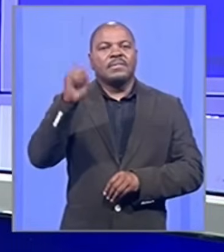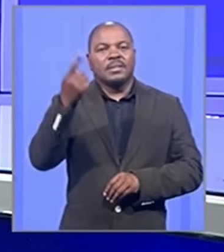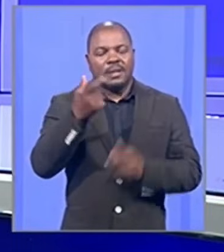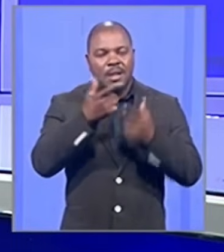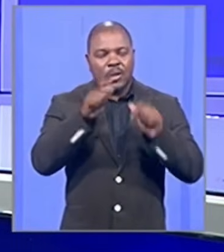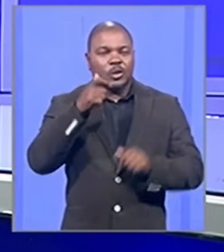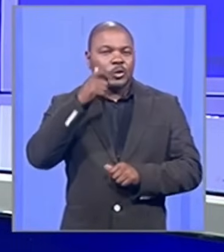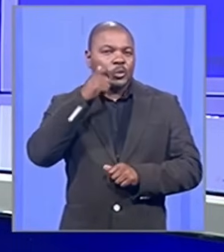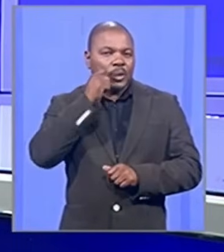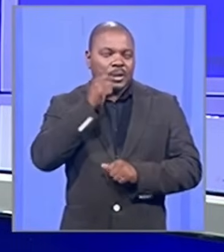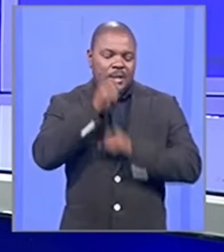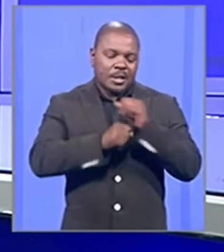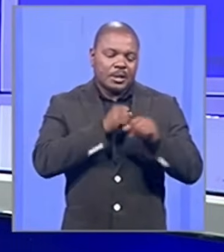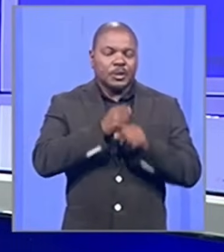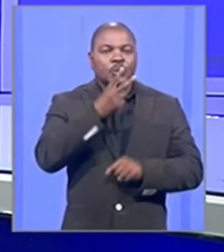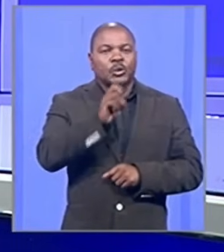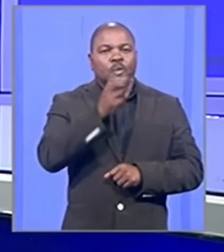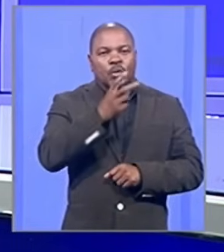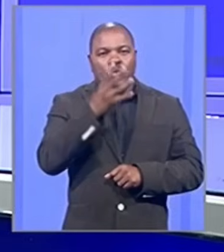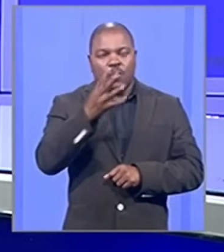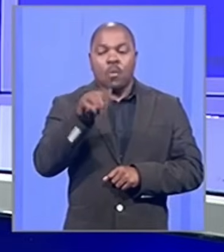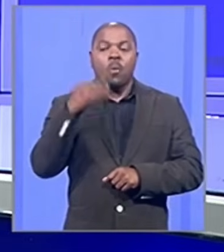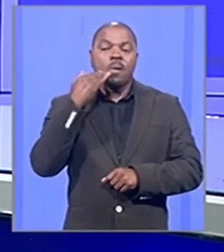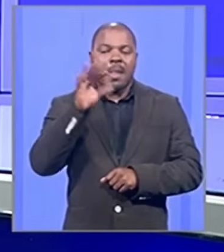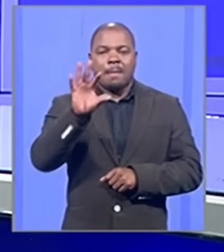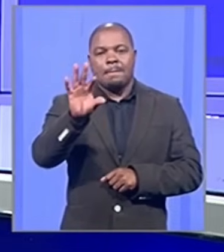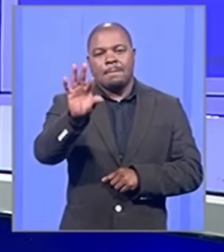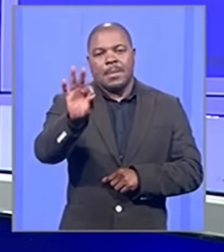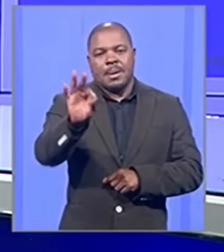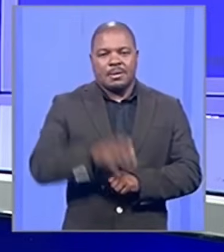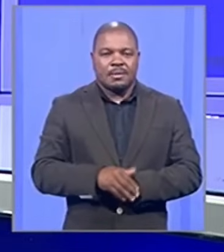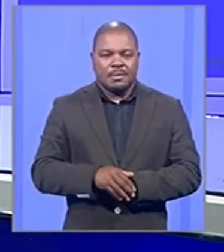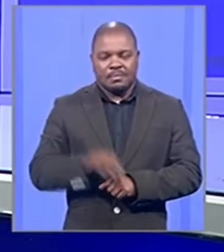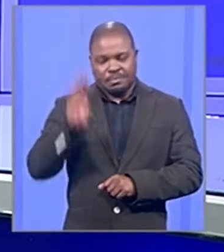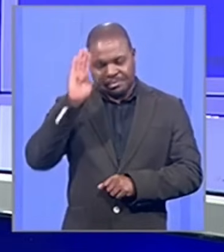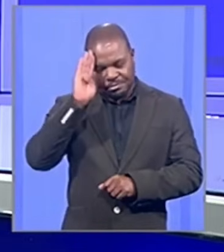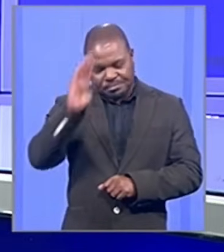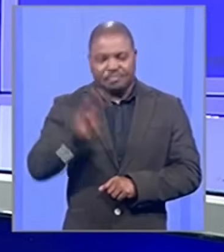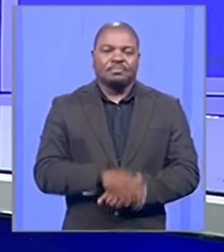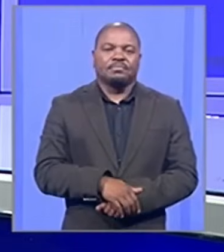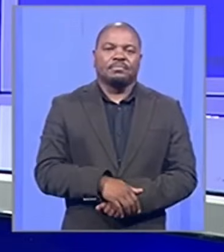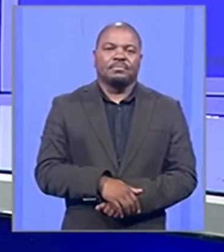Setswana tsa 2024 ka Mantaga. Sala